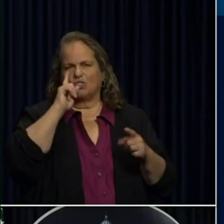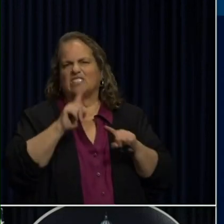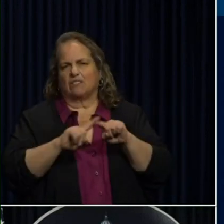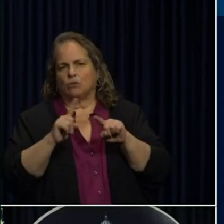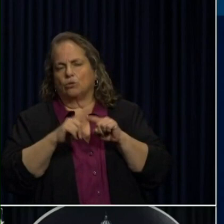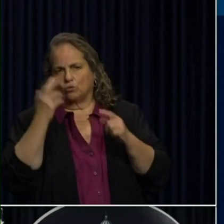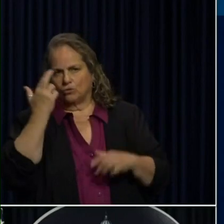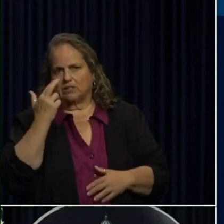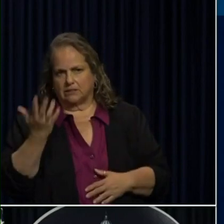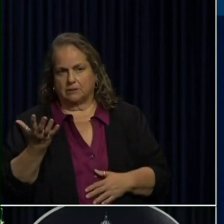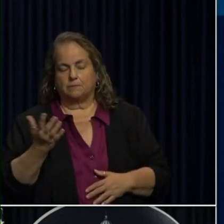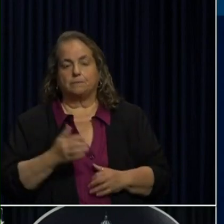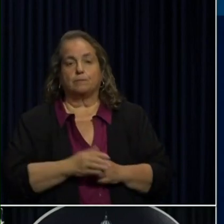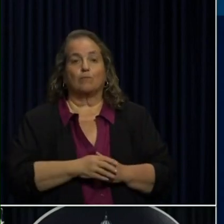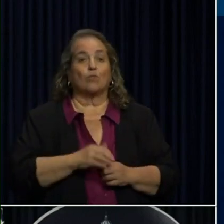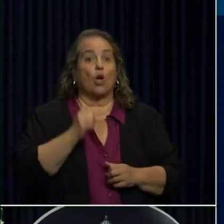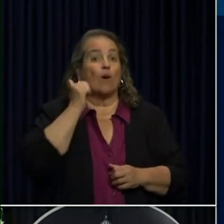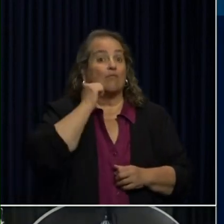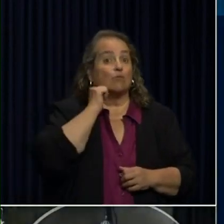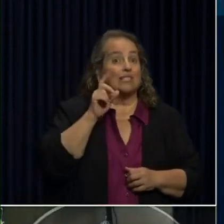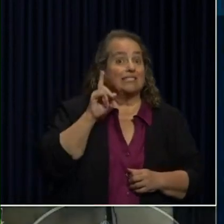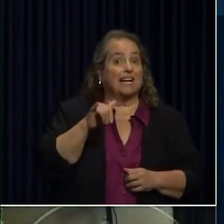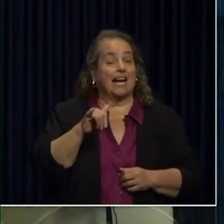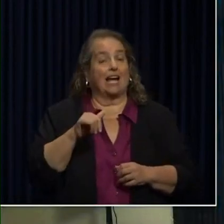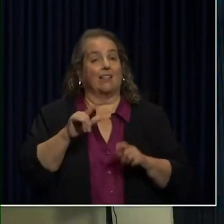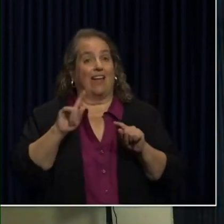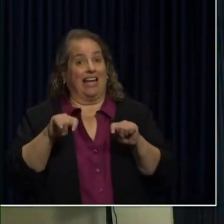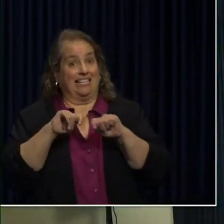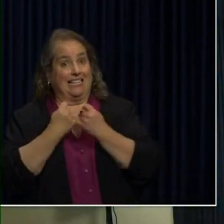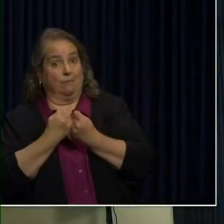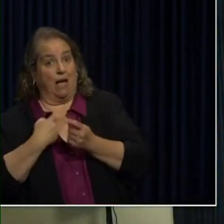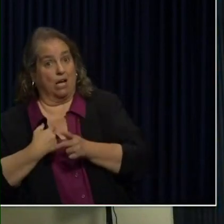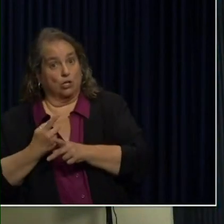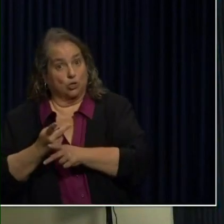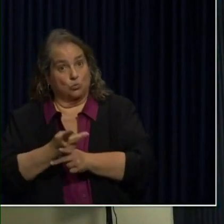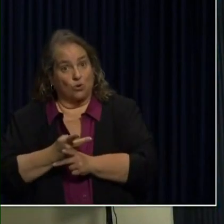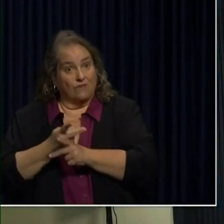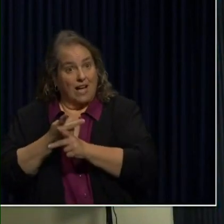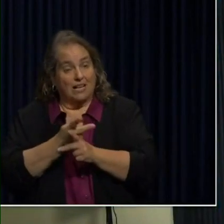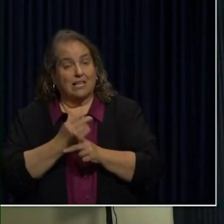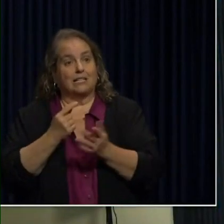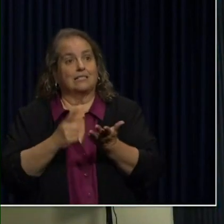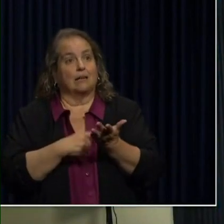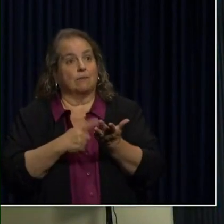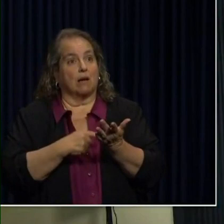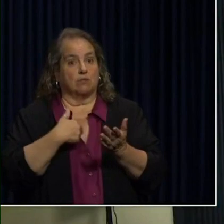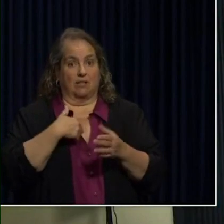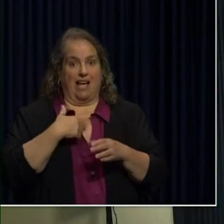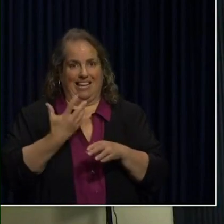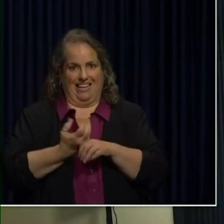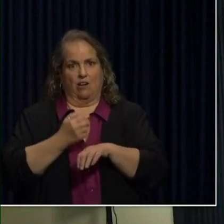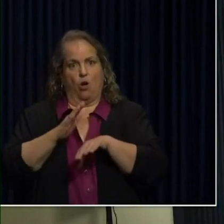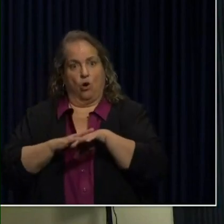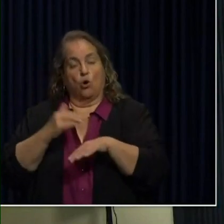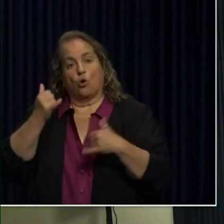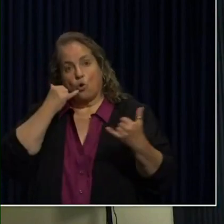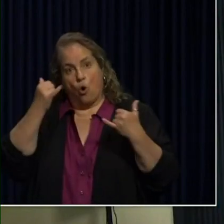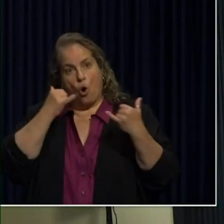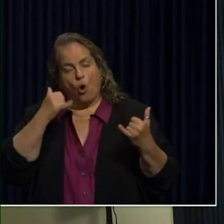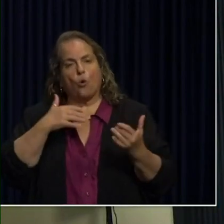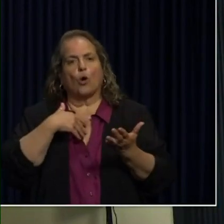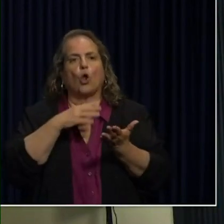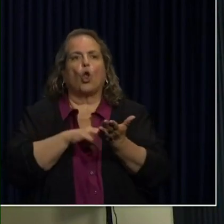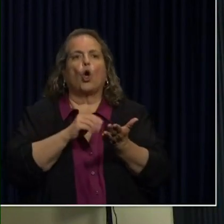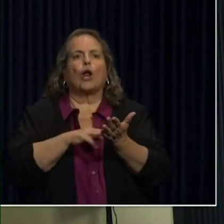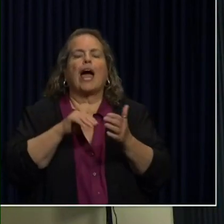So every day now, the team that I supervise and myself sometimes are involved on these calls, we are learning how,